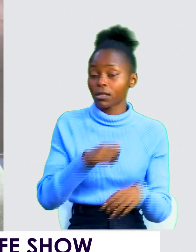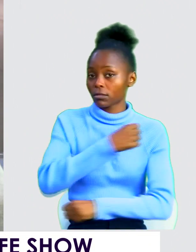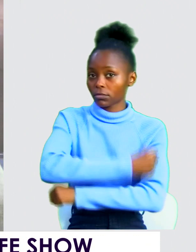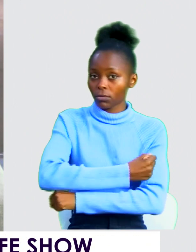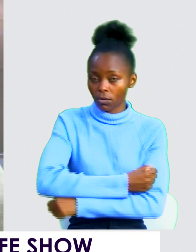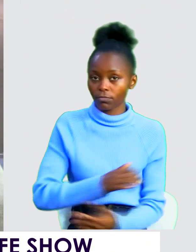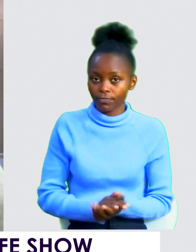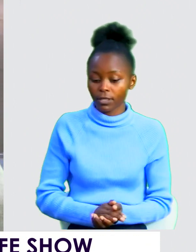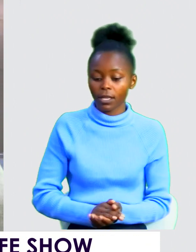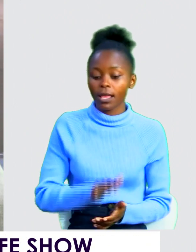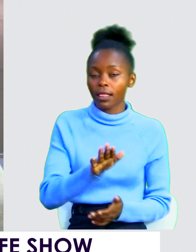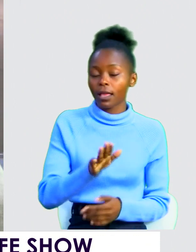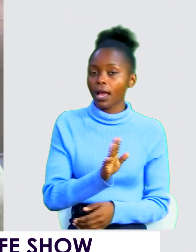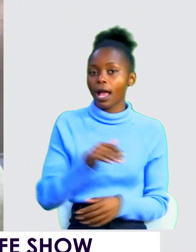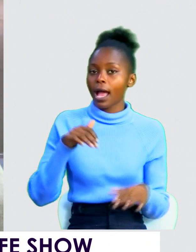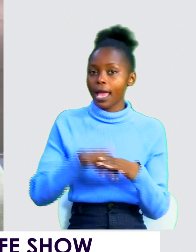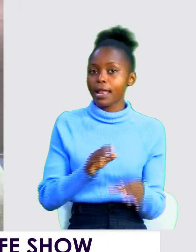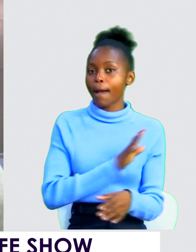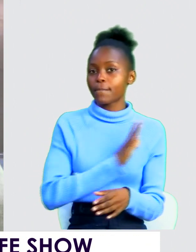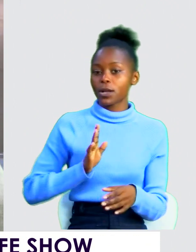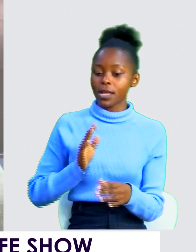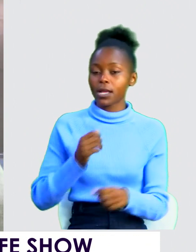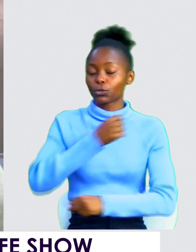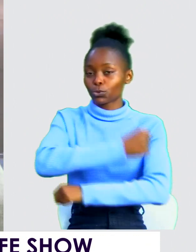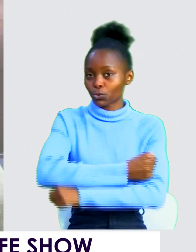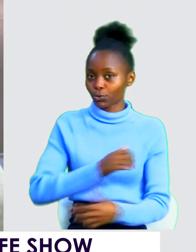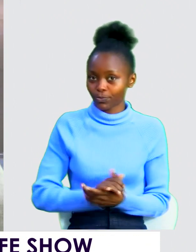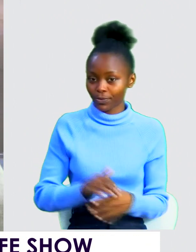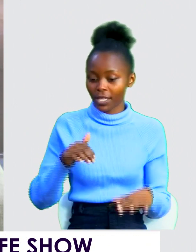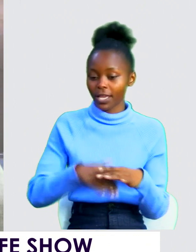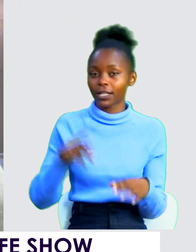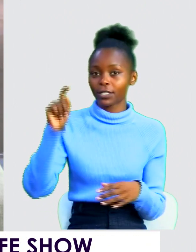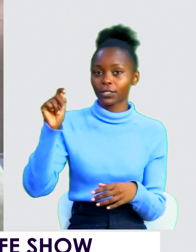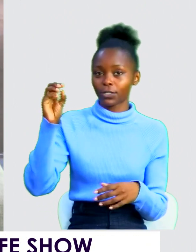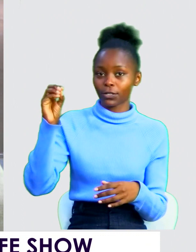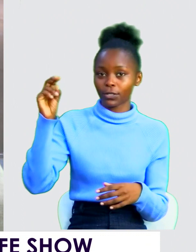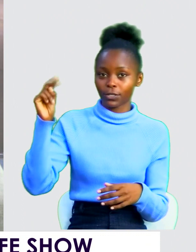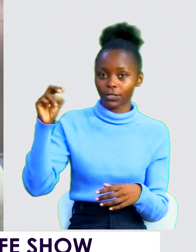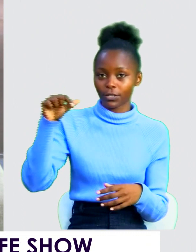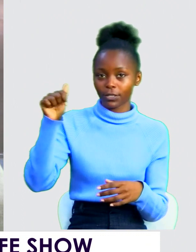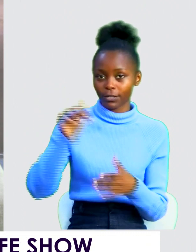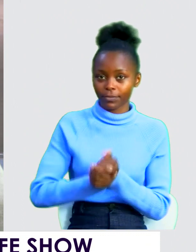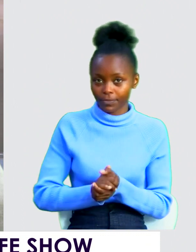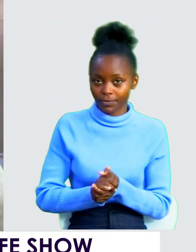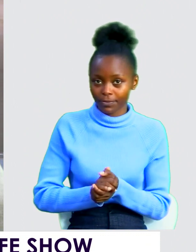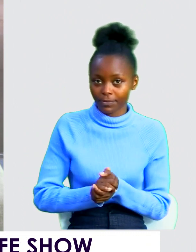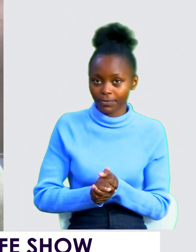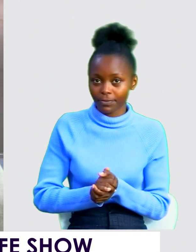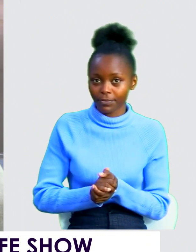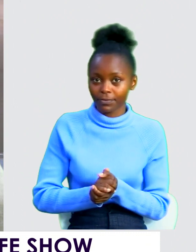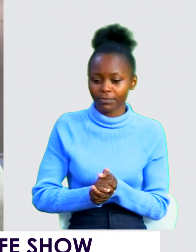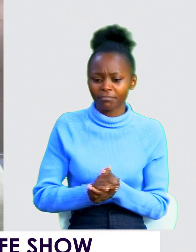a boarding school in Tonga. It is amazing that sometimes routine can be